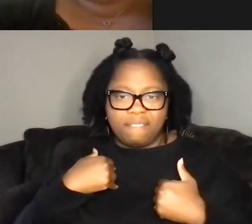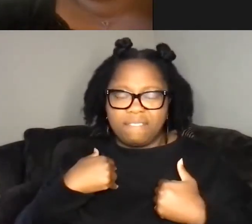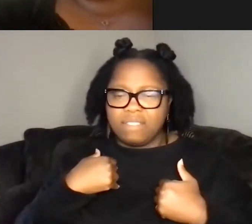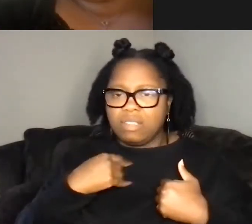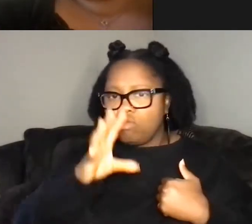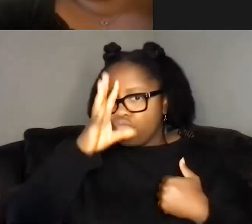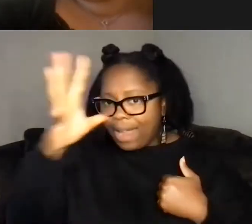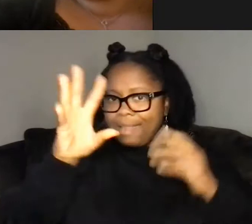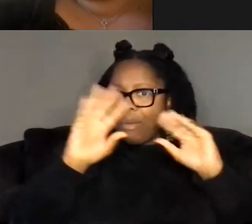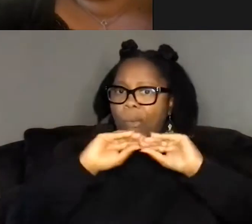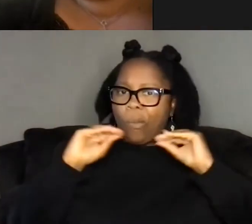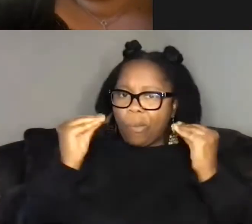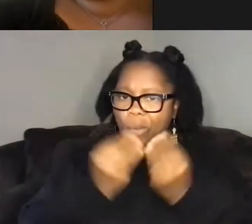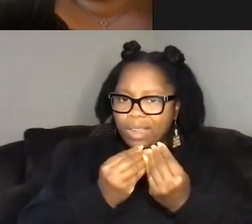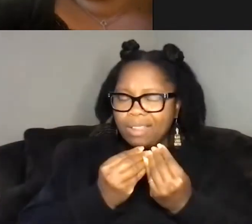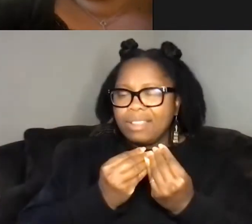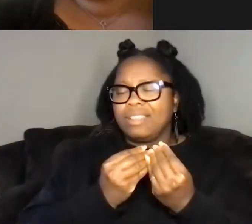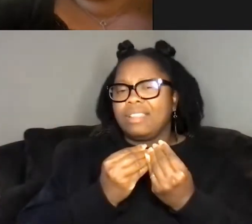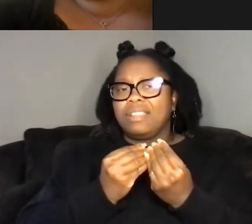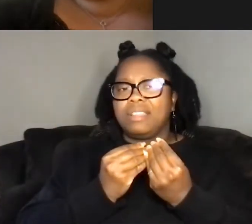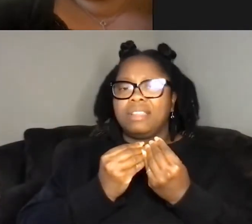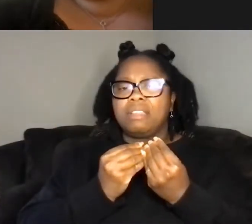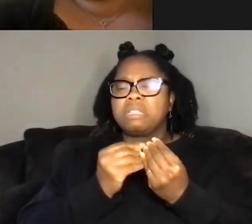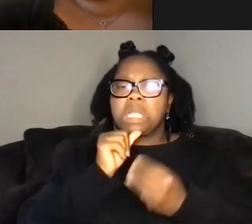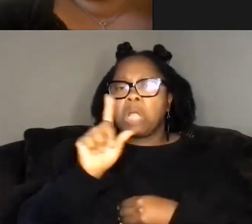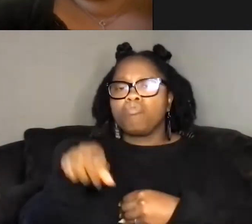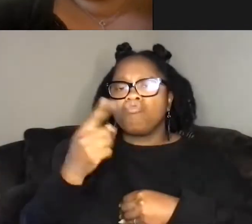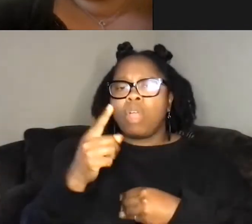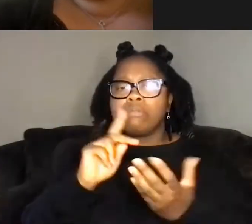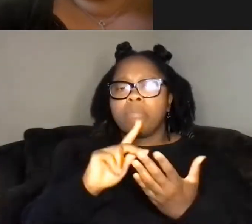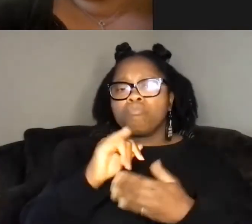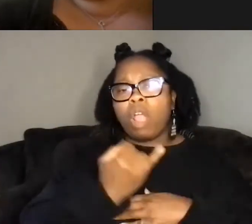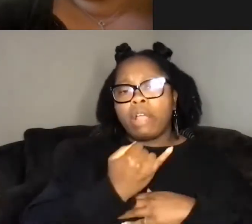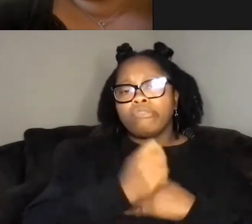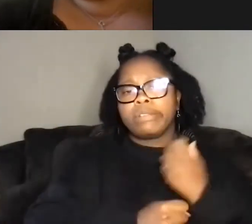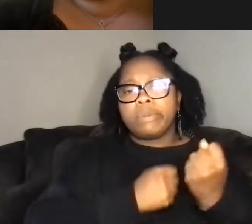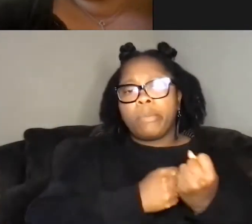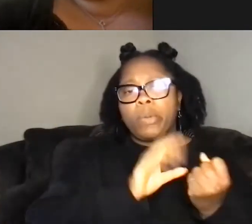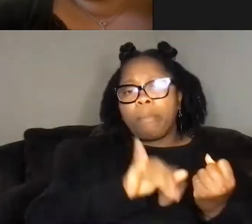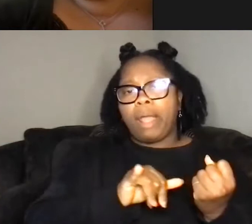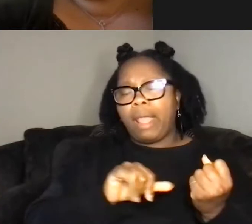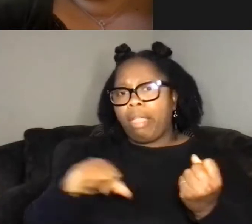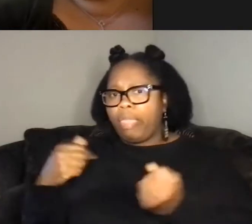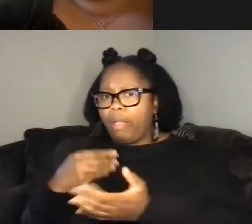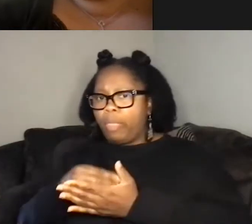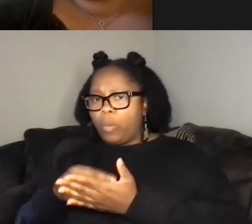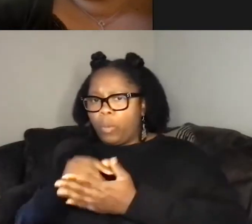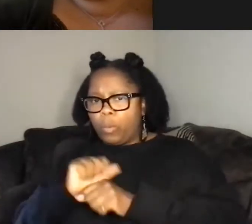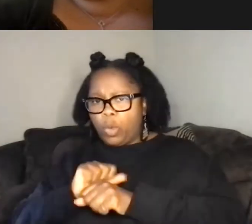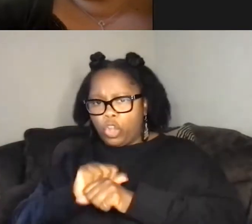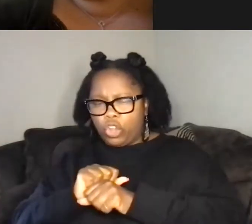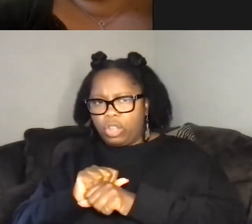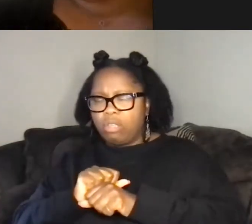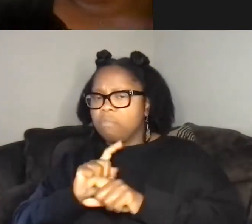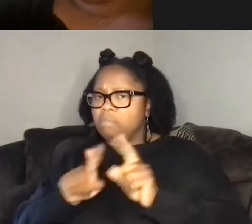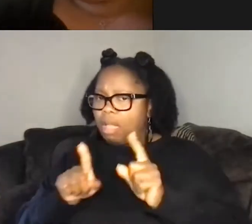an organization where folks aren't doing a project kind of like supported by their own other work, but are actually